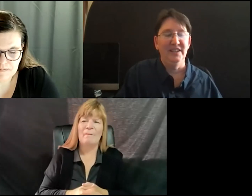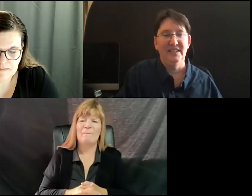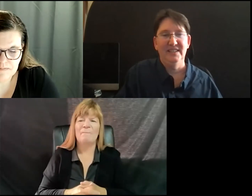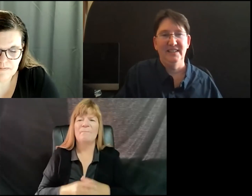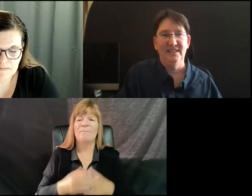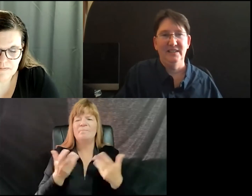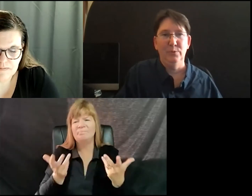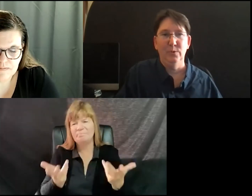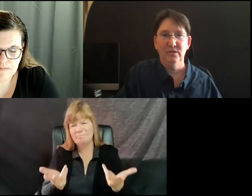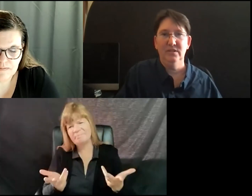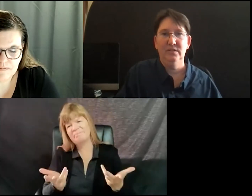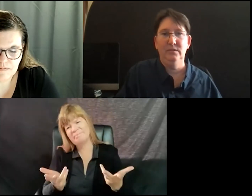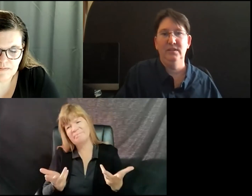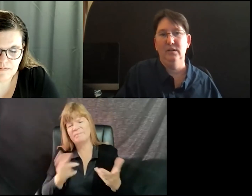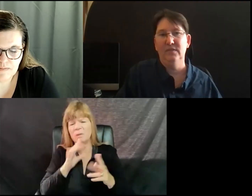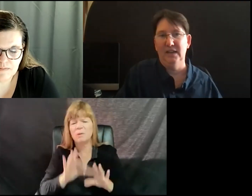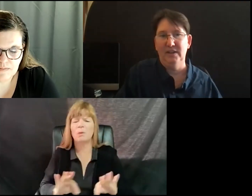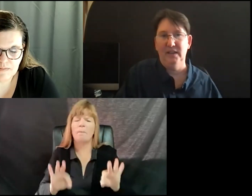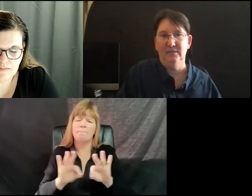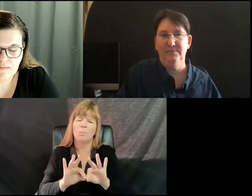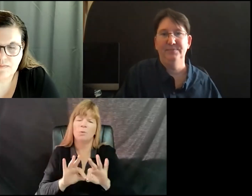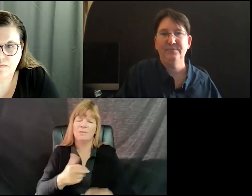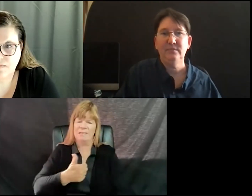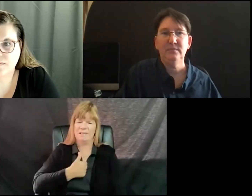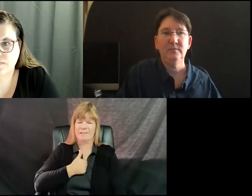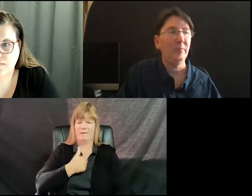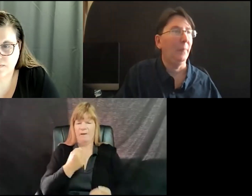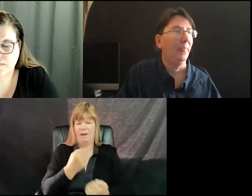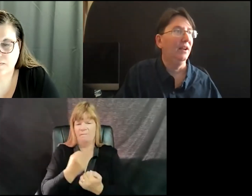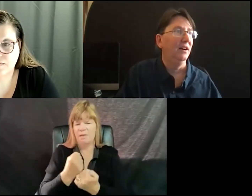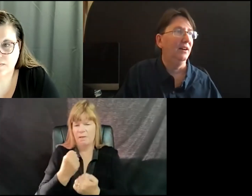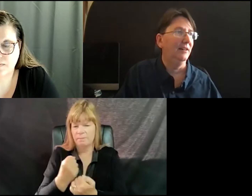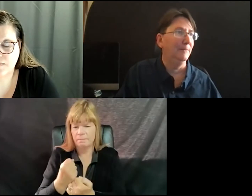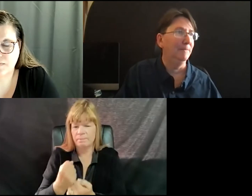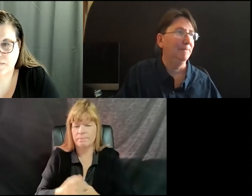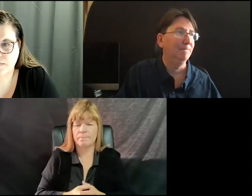So it's important to self-advocate.